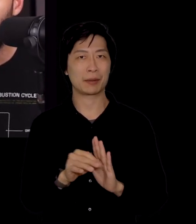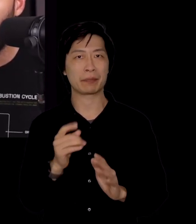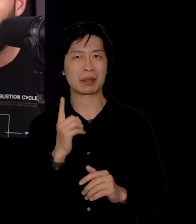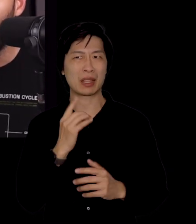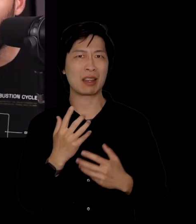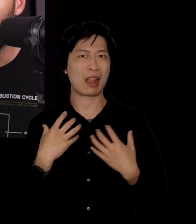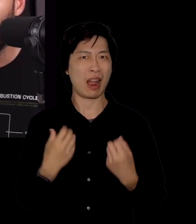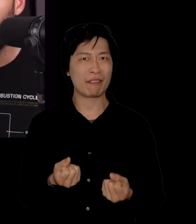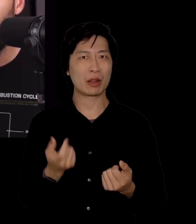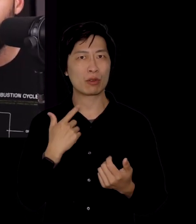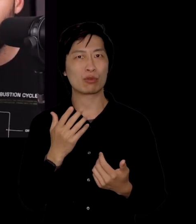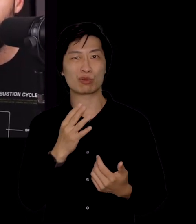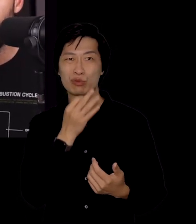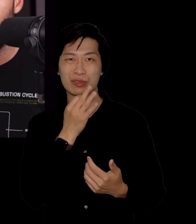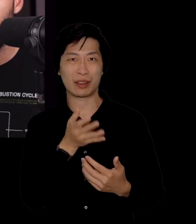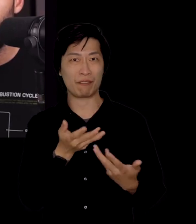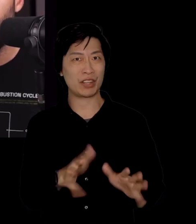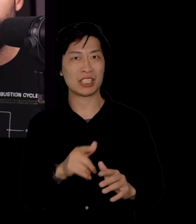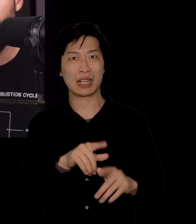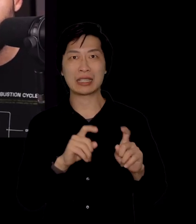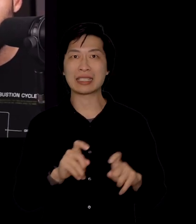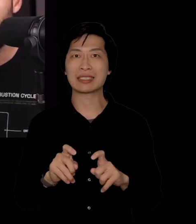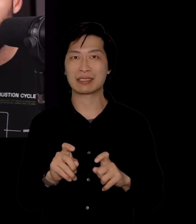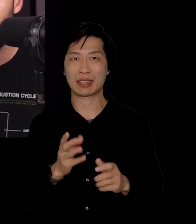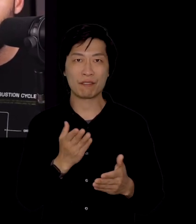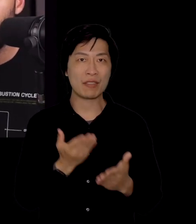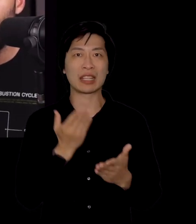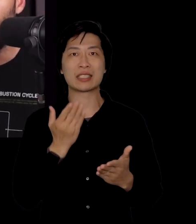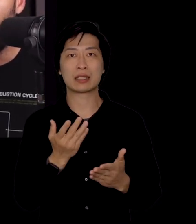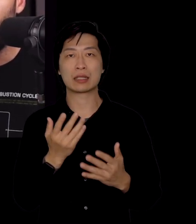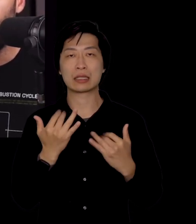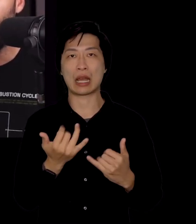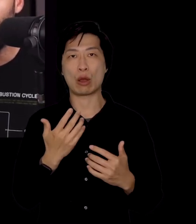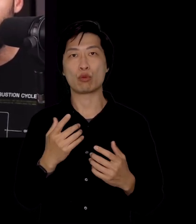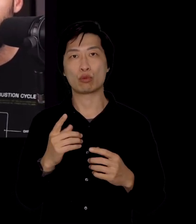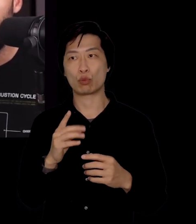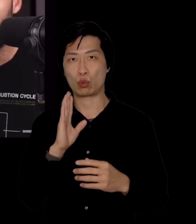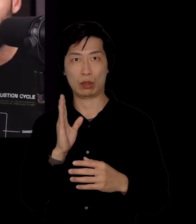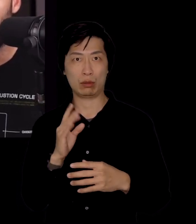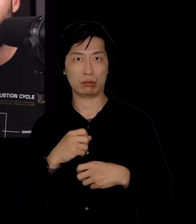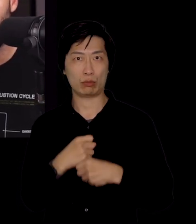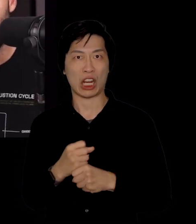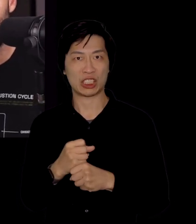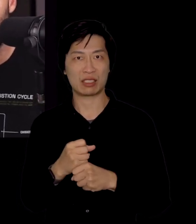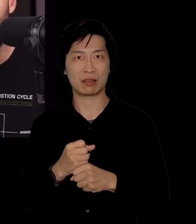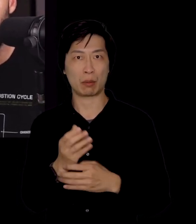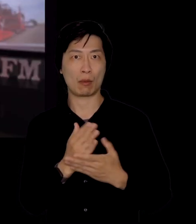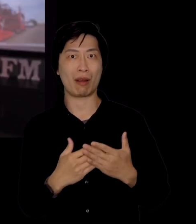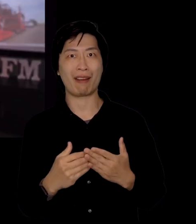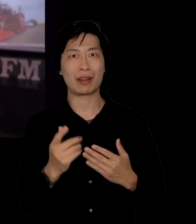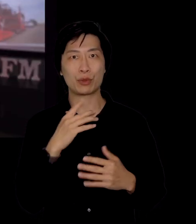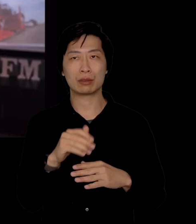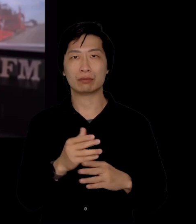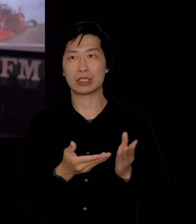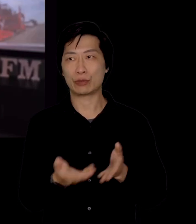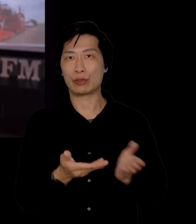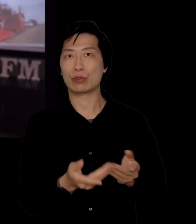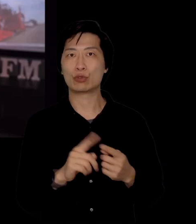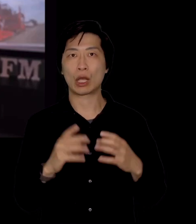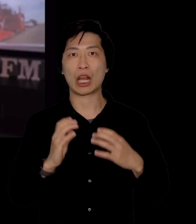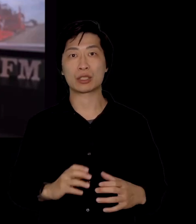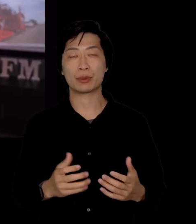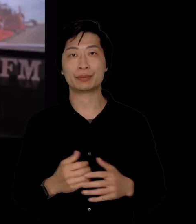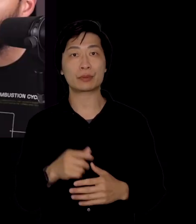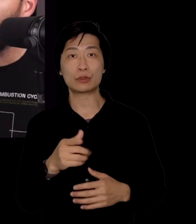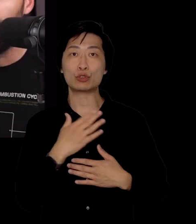in saying that we're really exiting this testing and validation phase, and we're now in earnest entering the production phase and then start delivering these